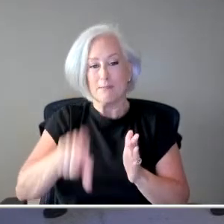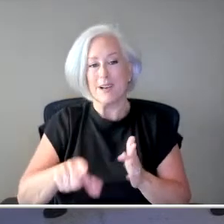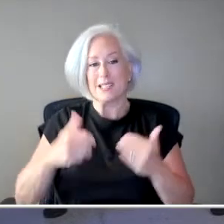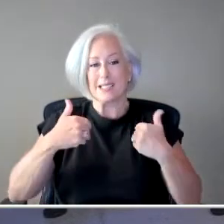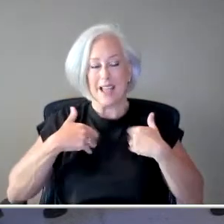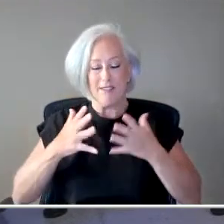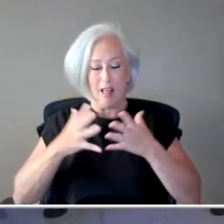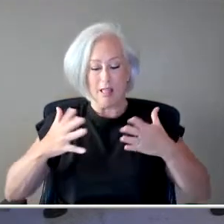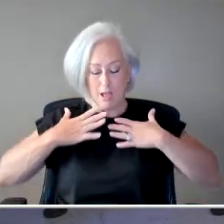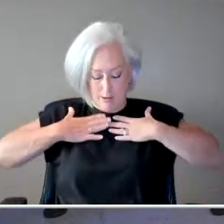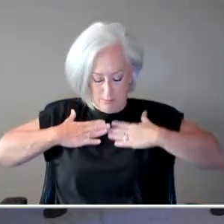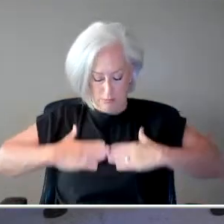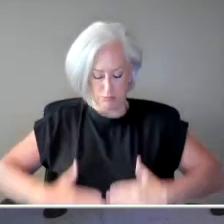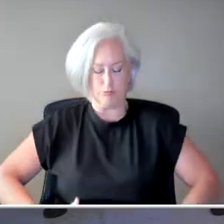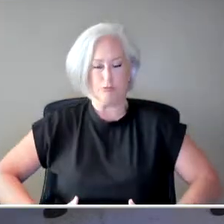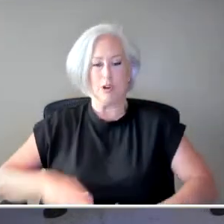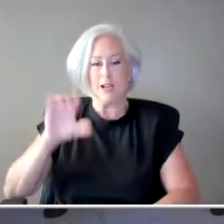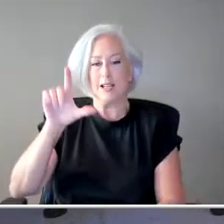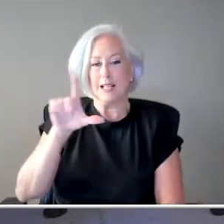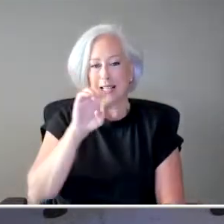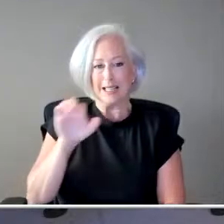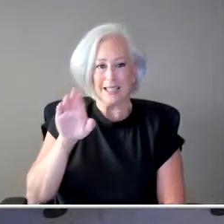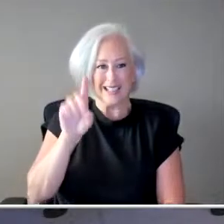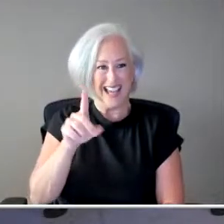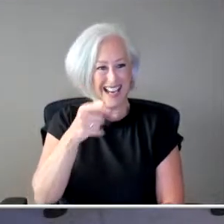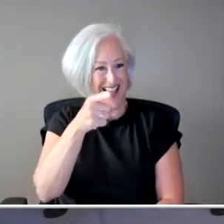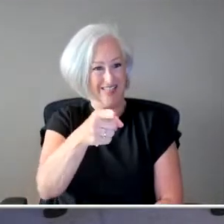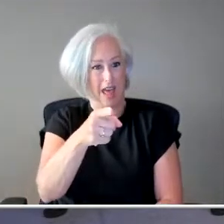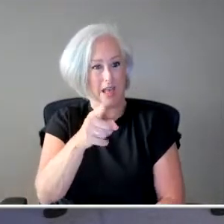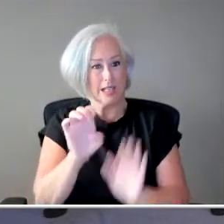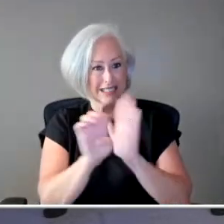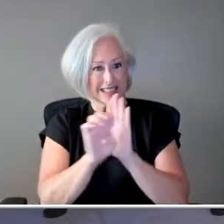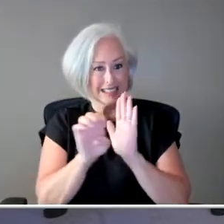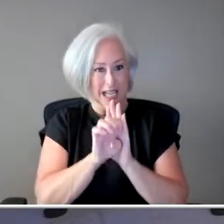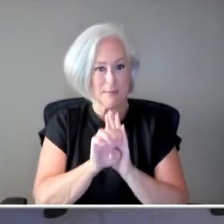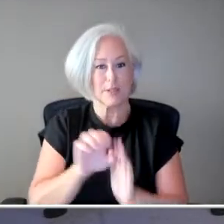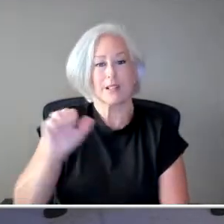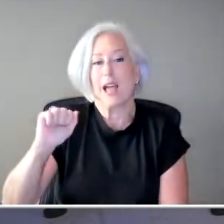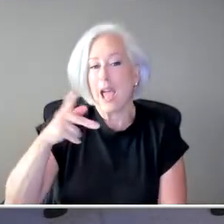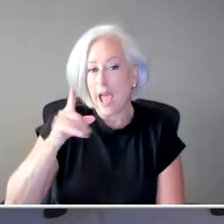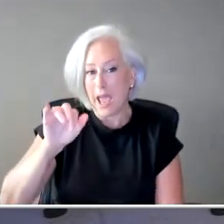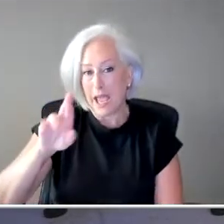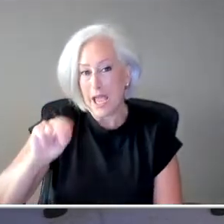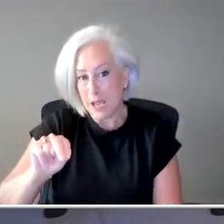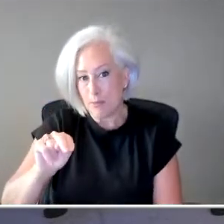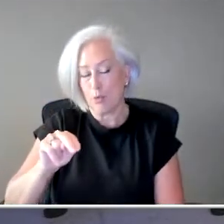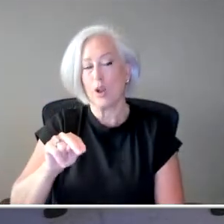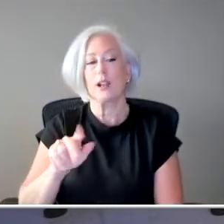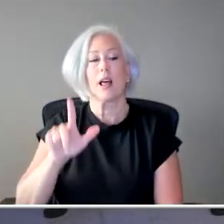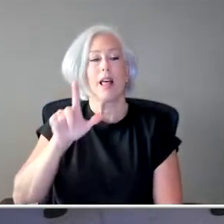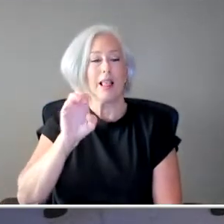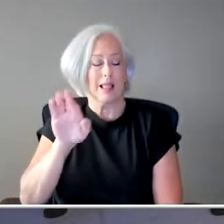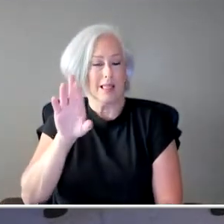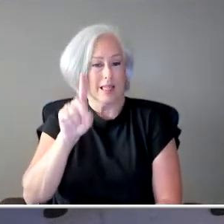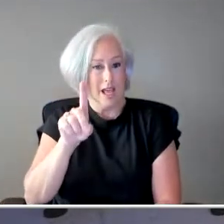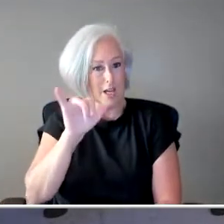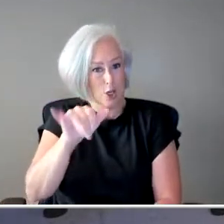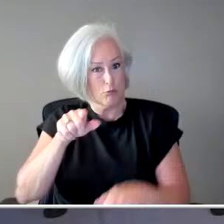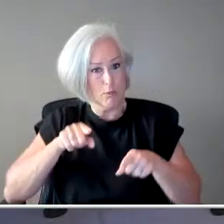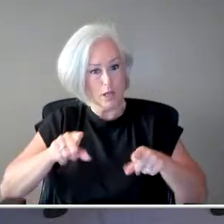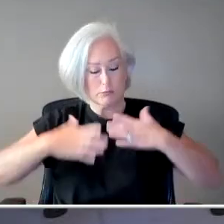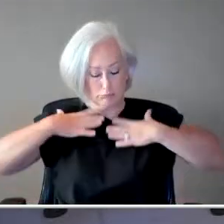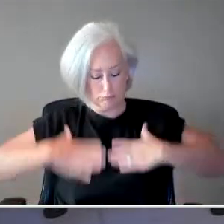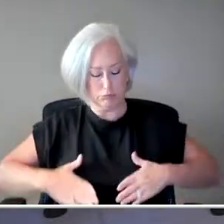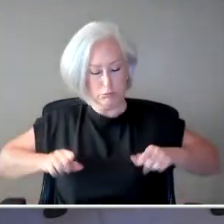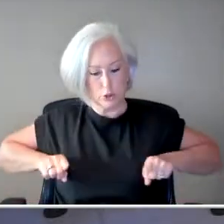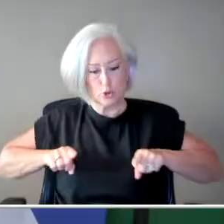producer, is going to bring this apron. This is what, I'm taking it, this is what you wear during, during the longevity of a procedure. That's right.